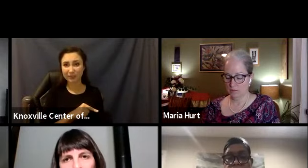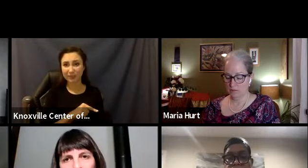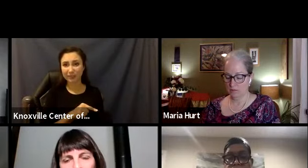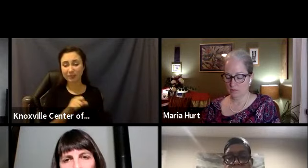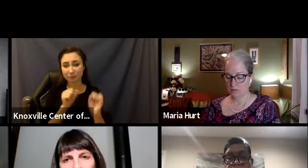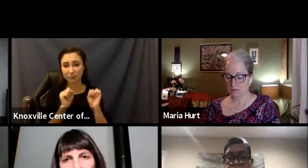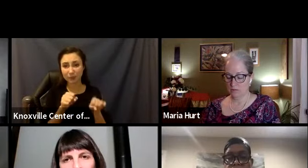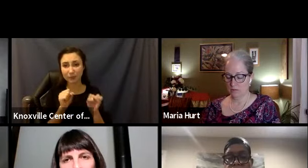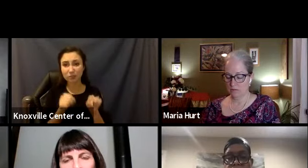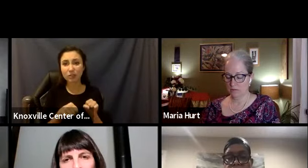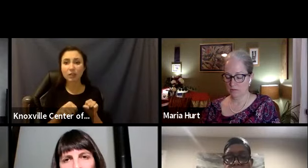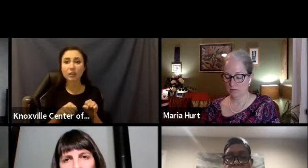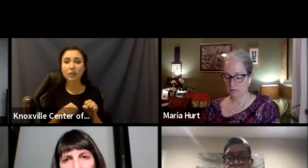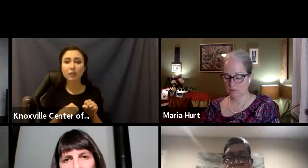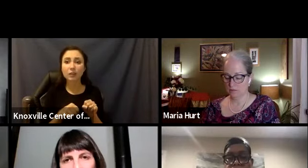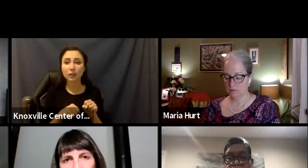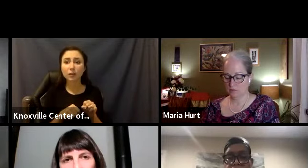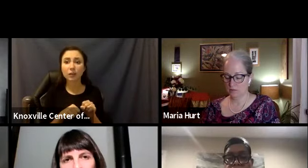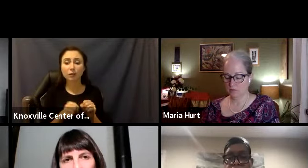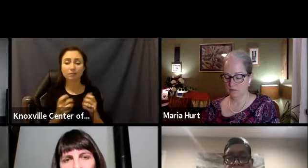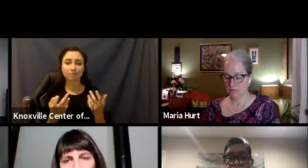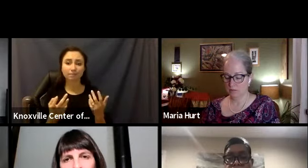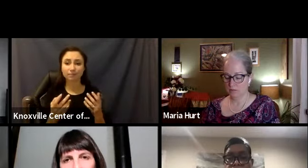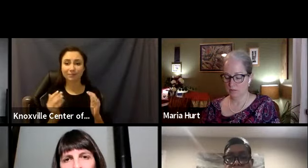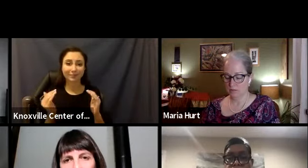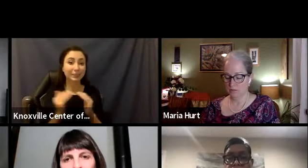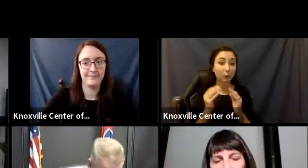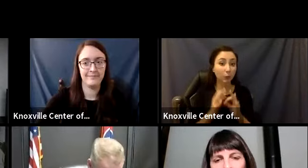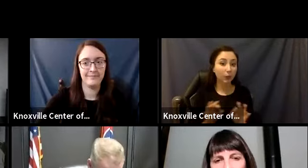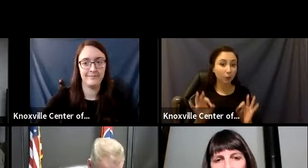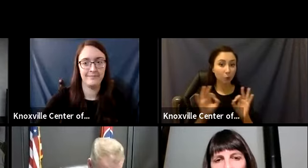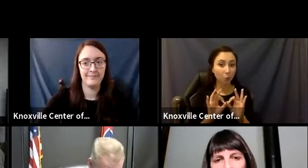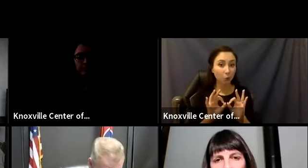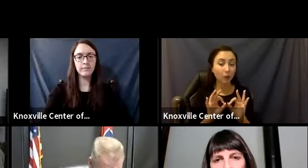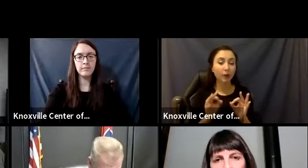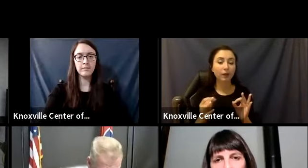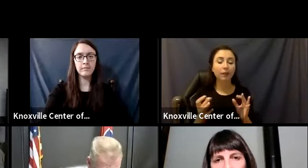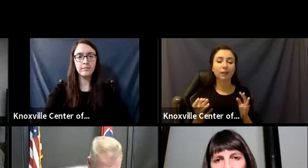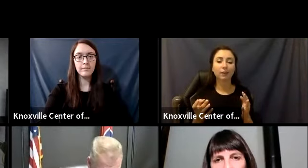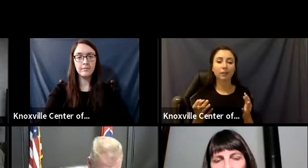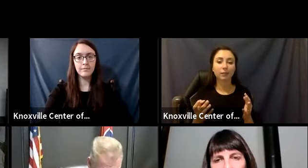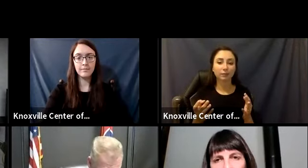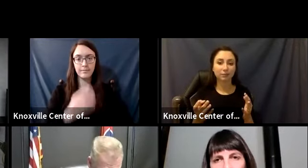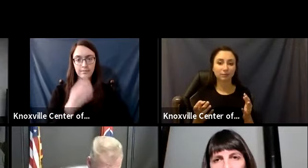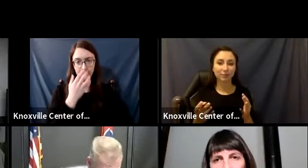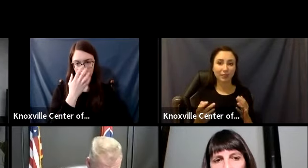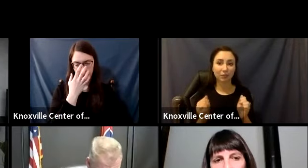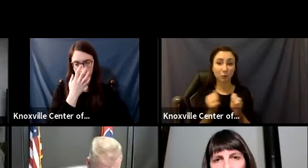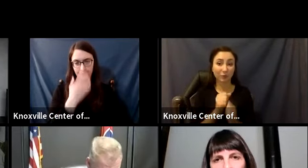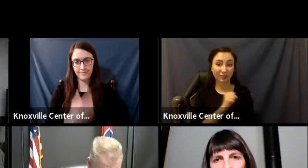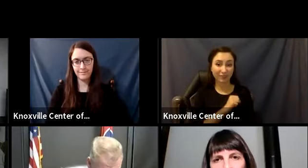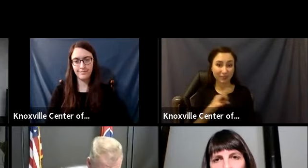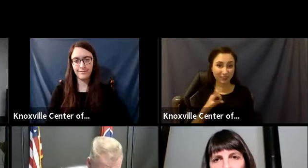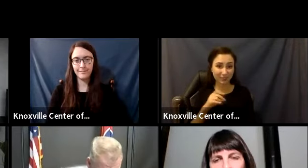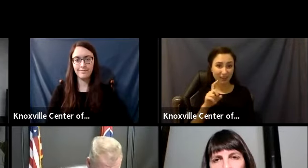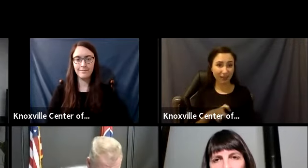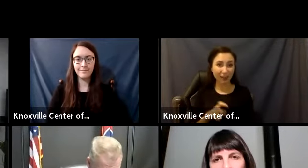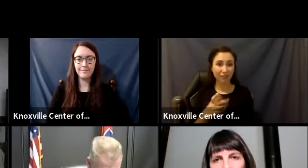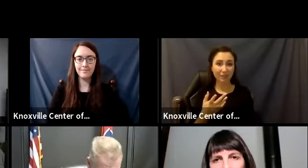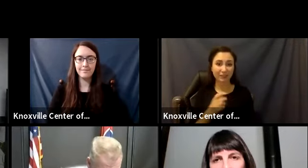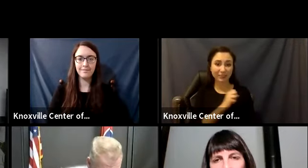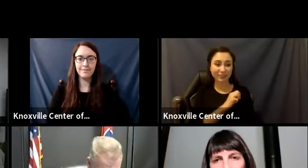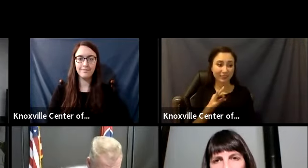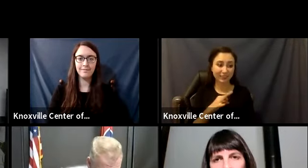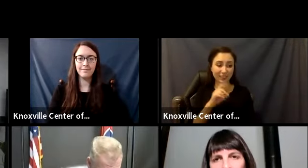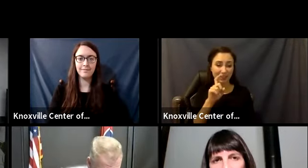potentially even, or it's equally important in that if, even with the state having, the state still